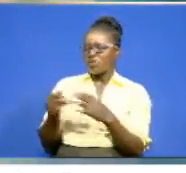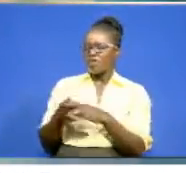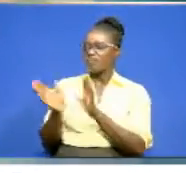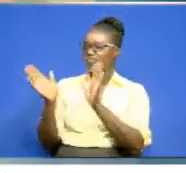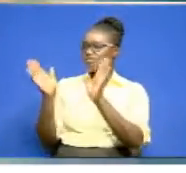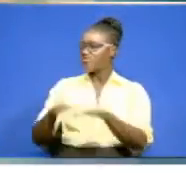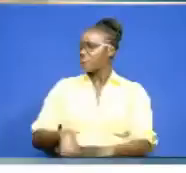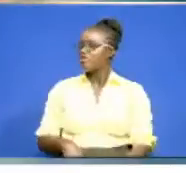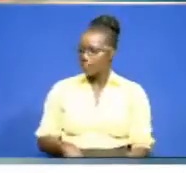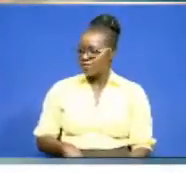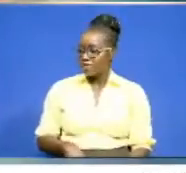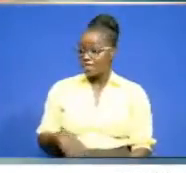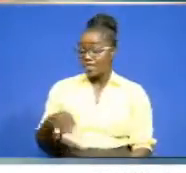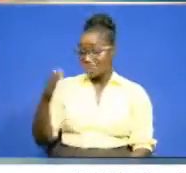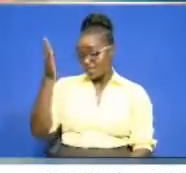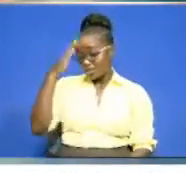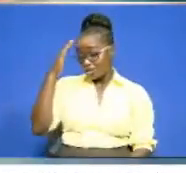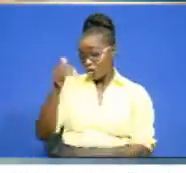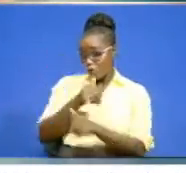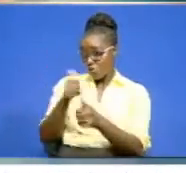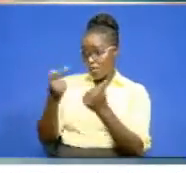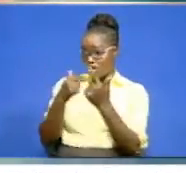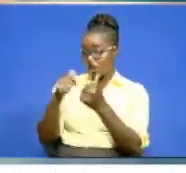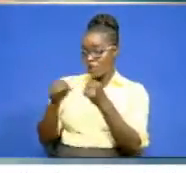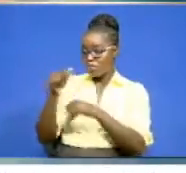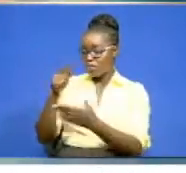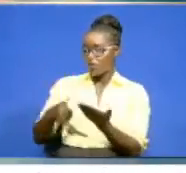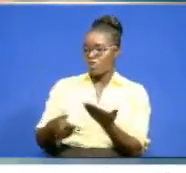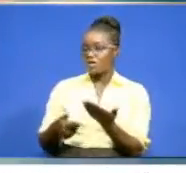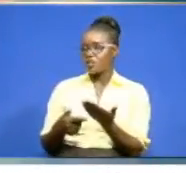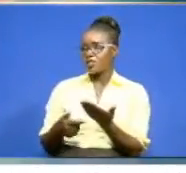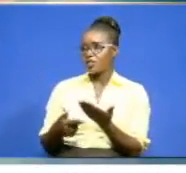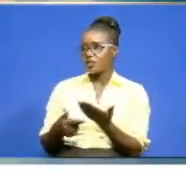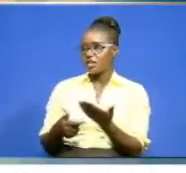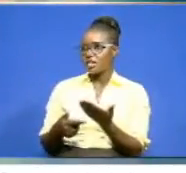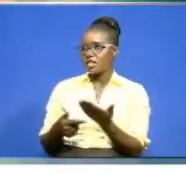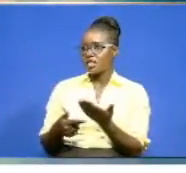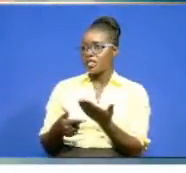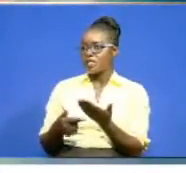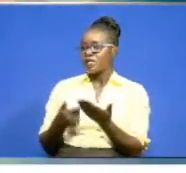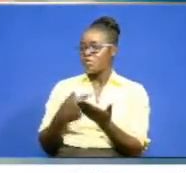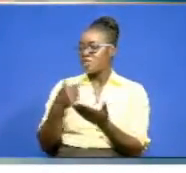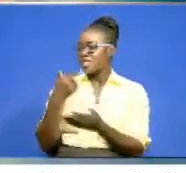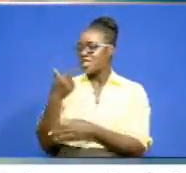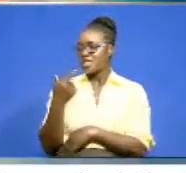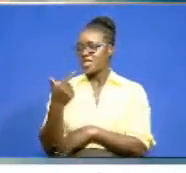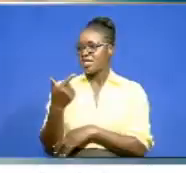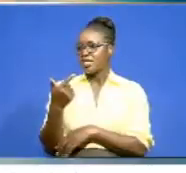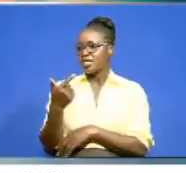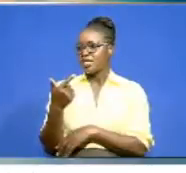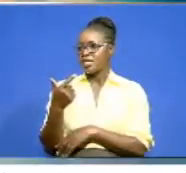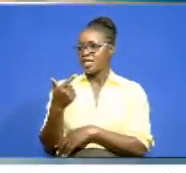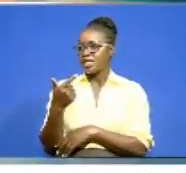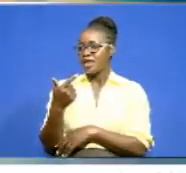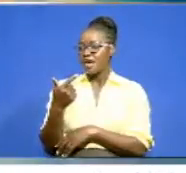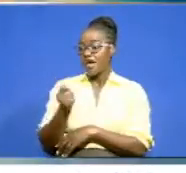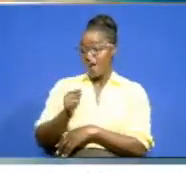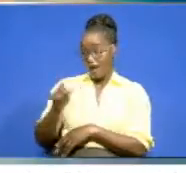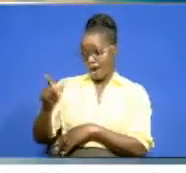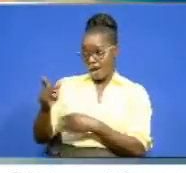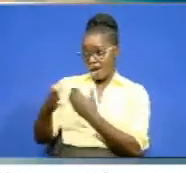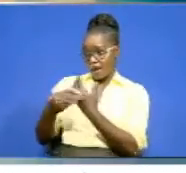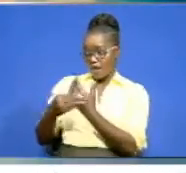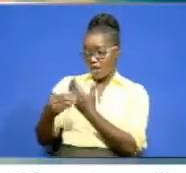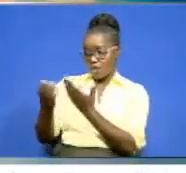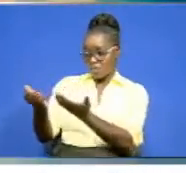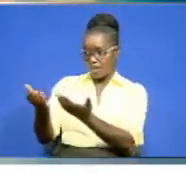But she knew what she was talking about. So what I can say is we need to learn from her.